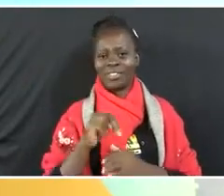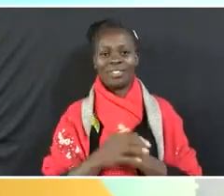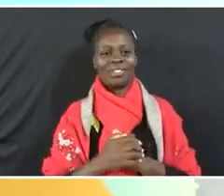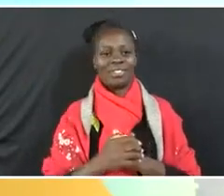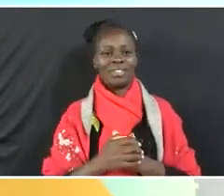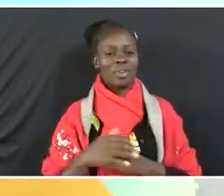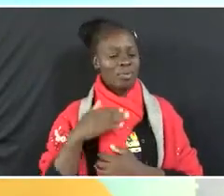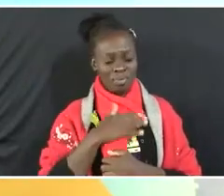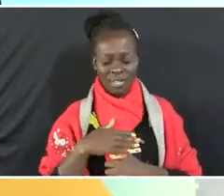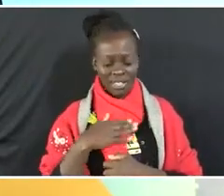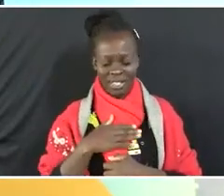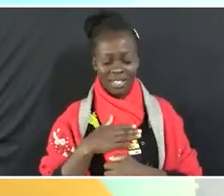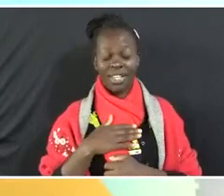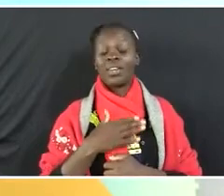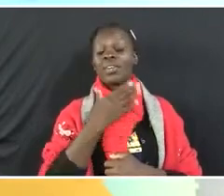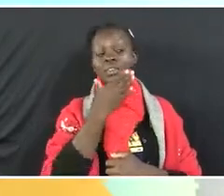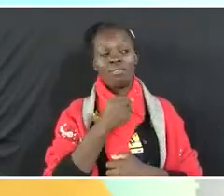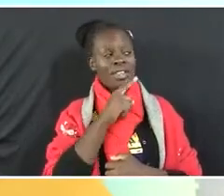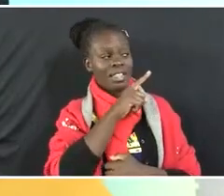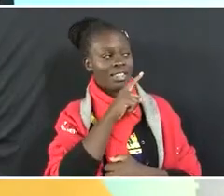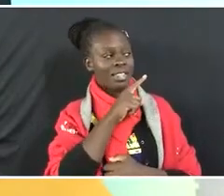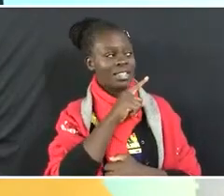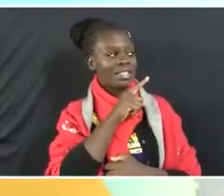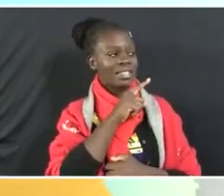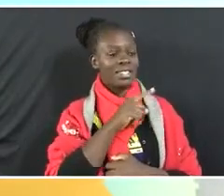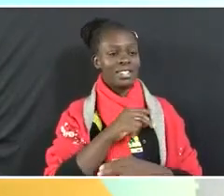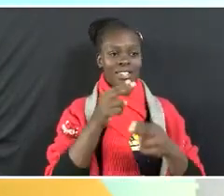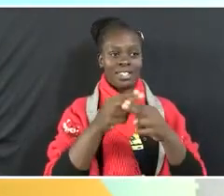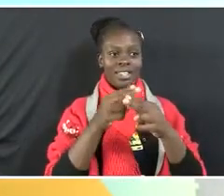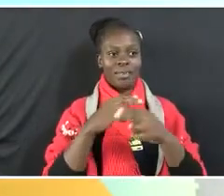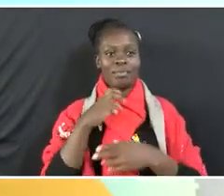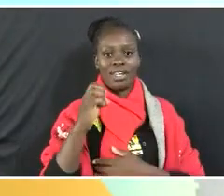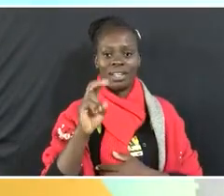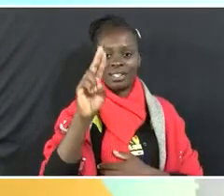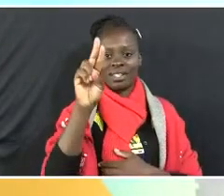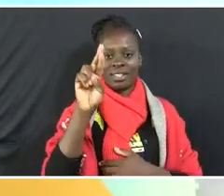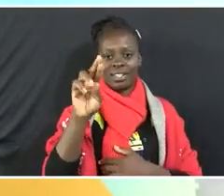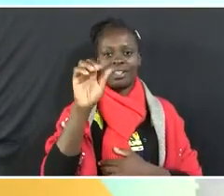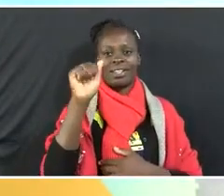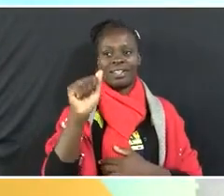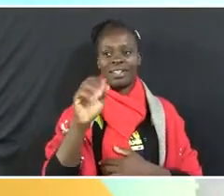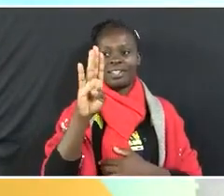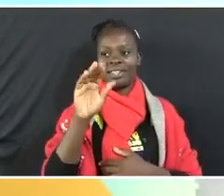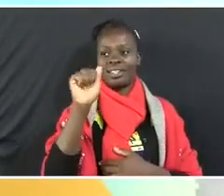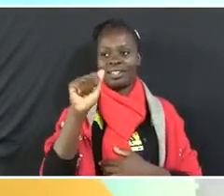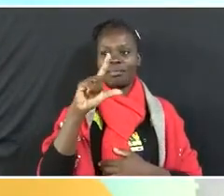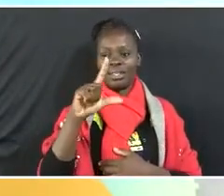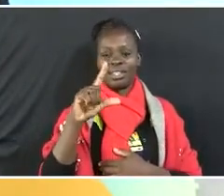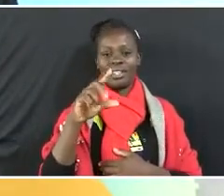please, Elder Abala, even when you are appointed an elder, apologize.